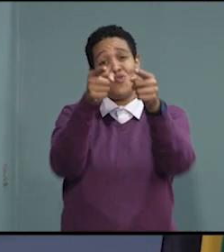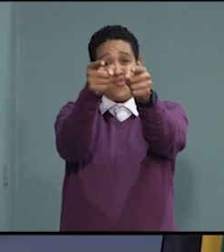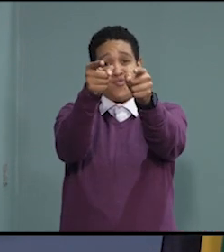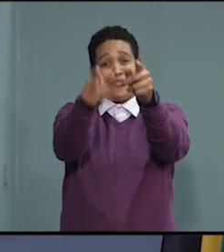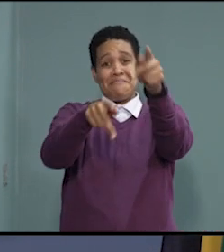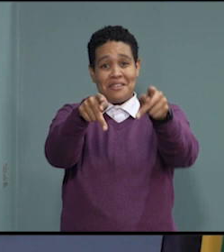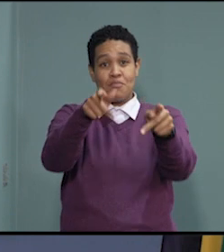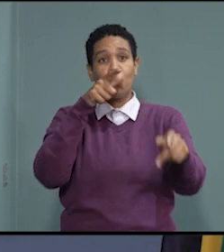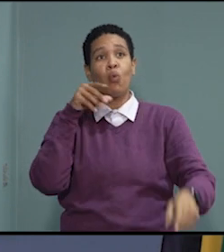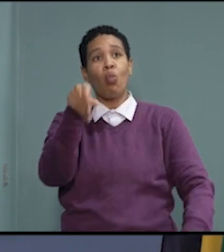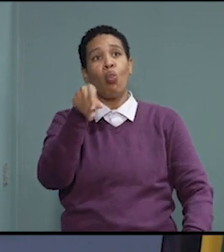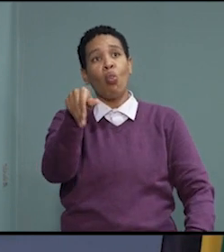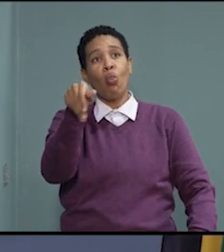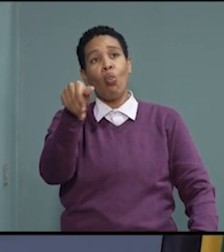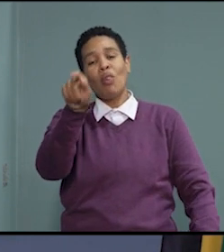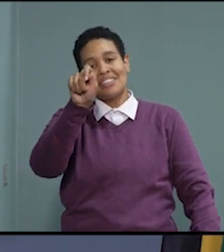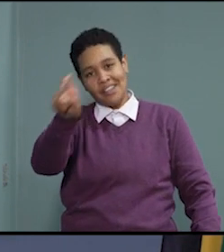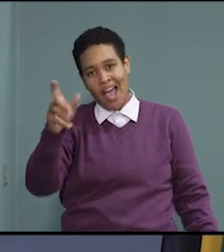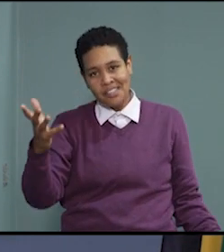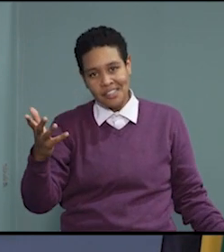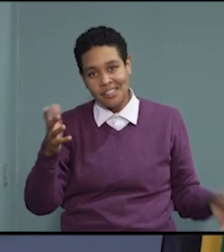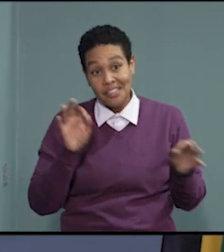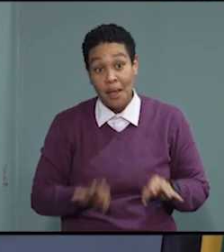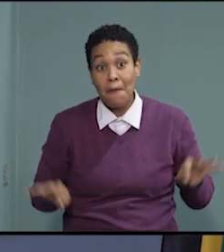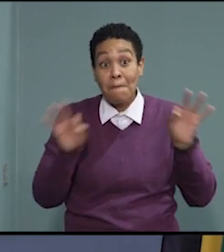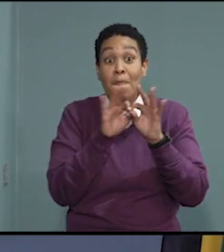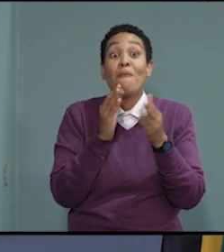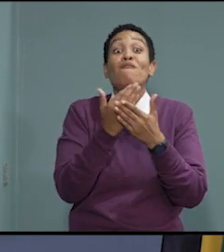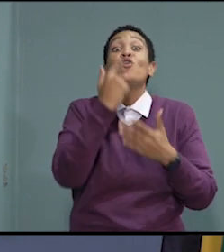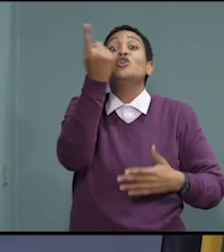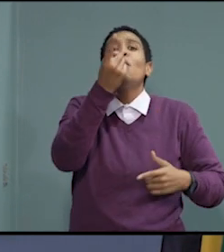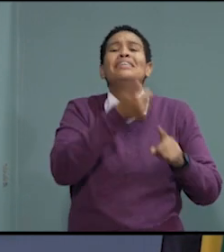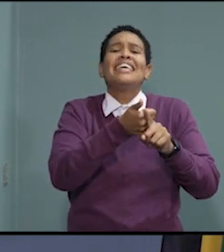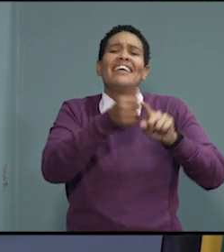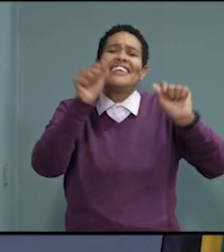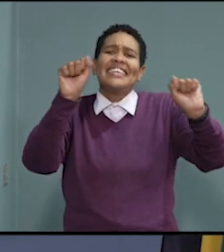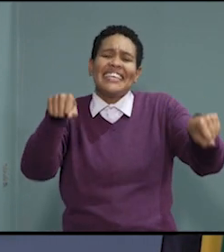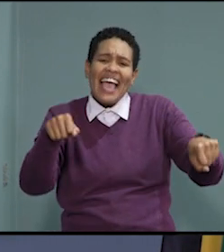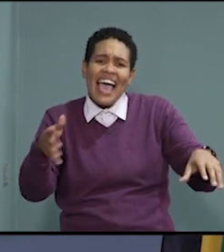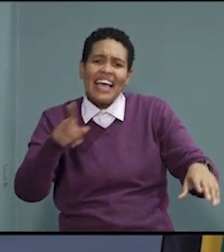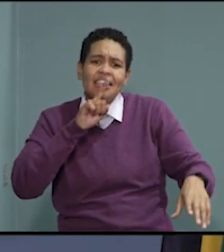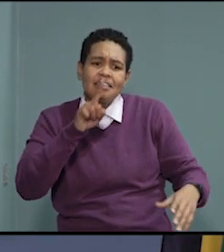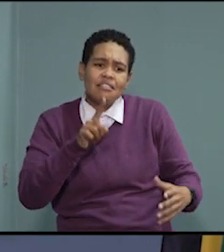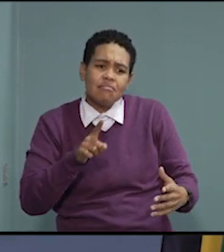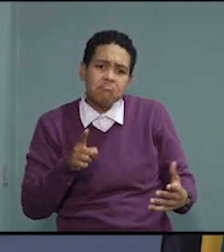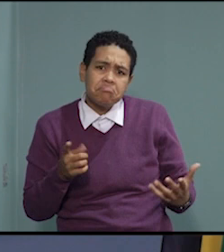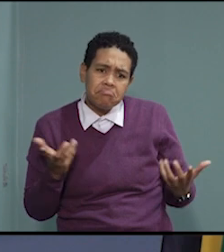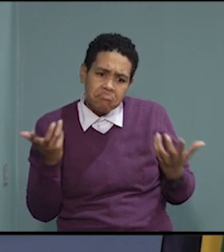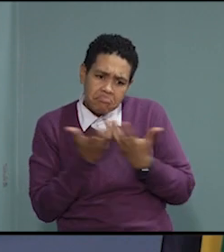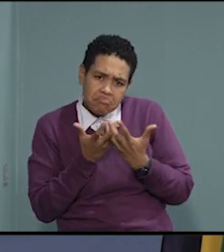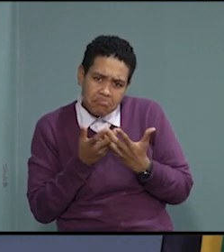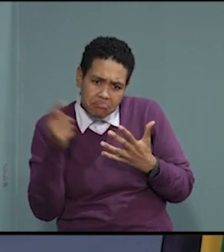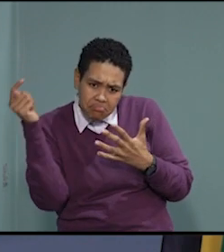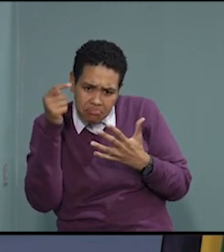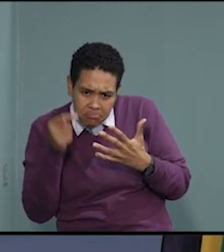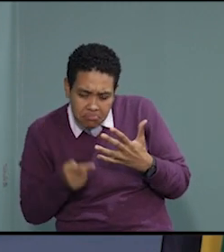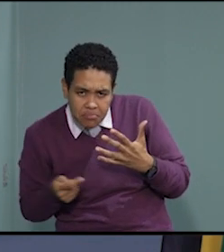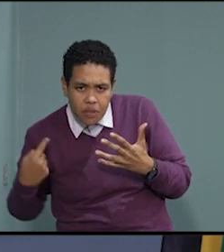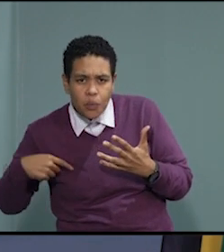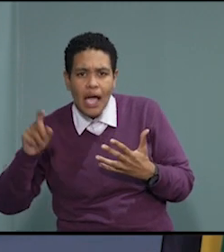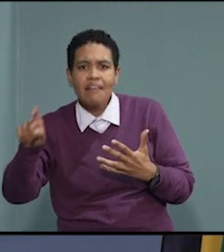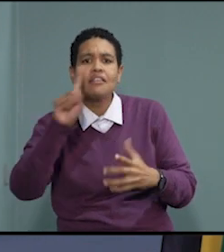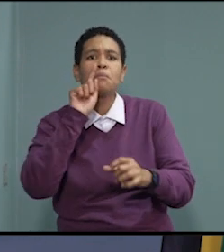it is very important that before someone can be eligible, we have to